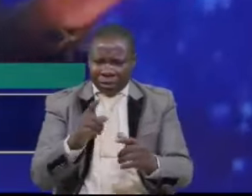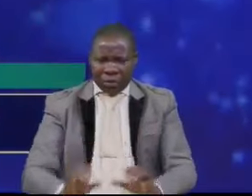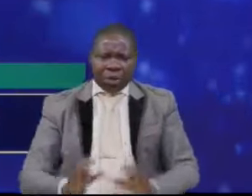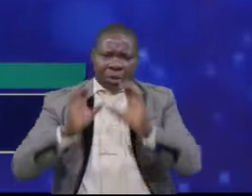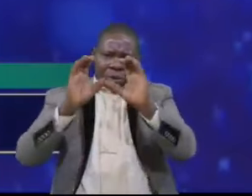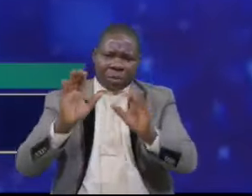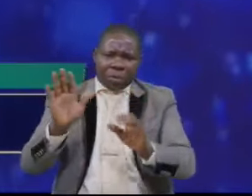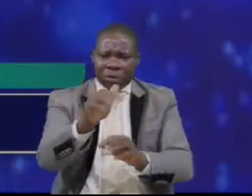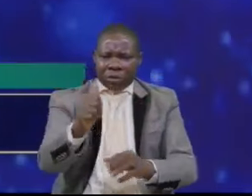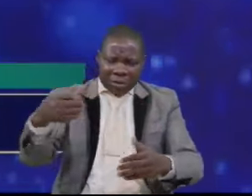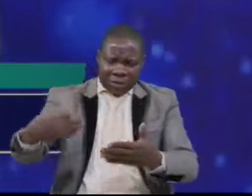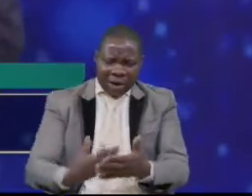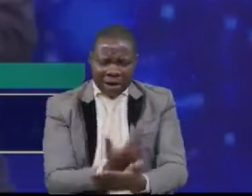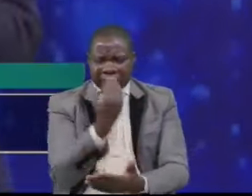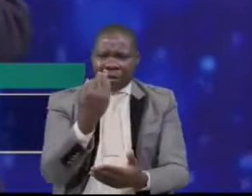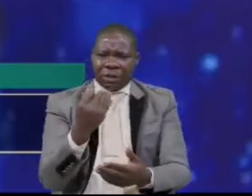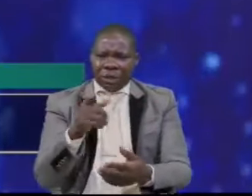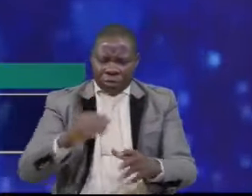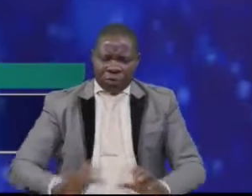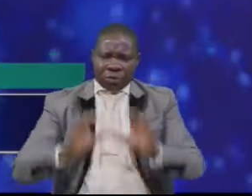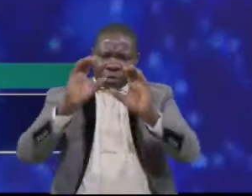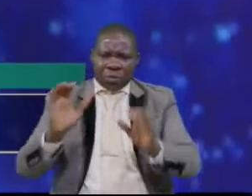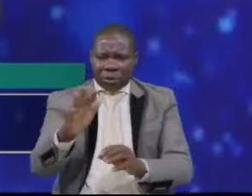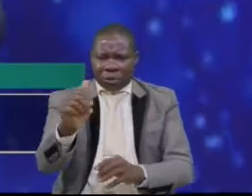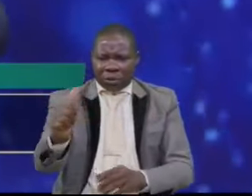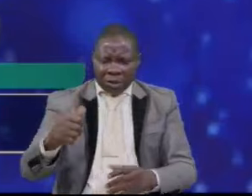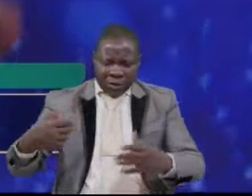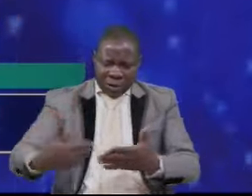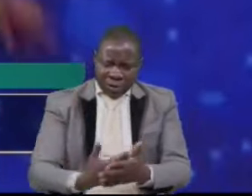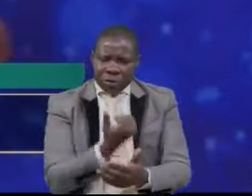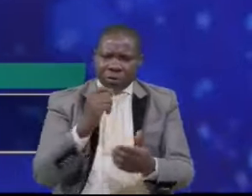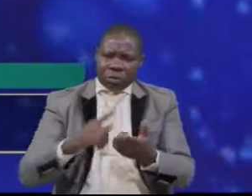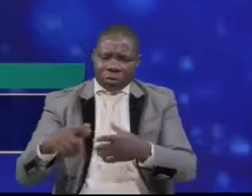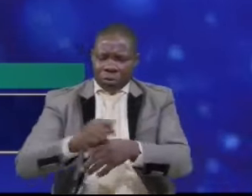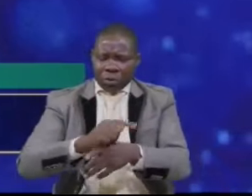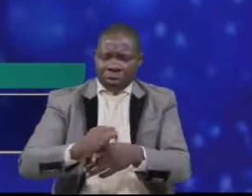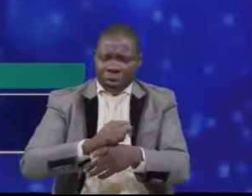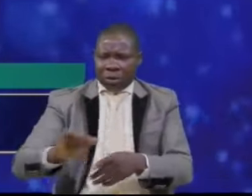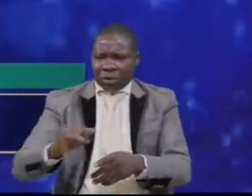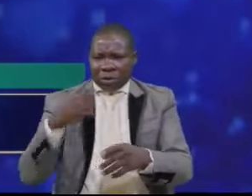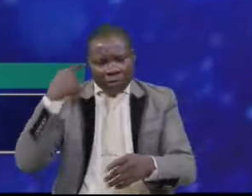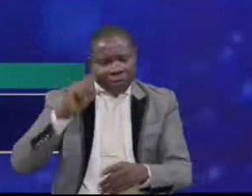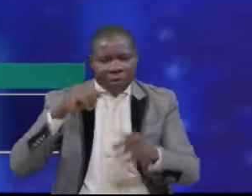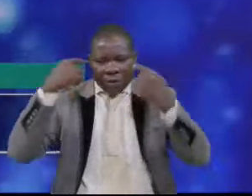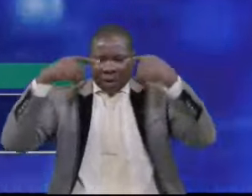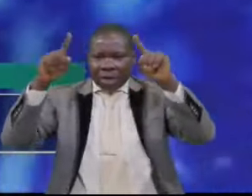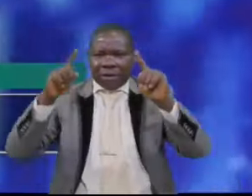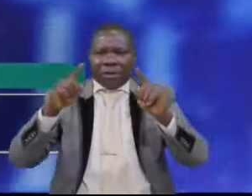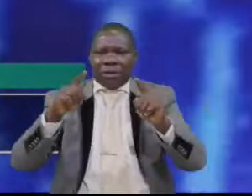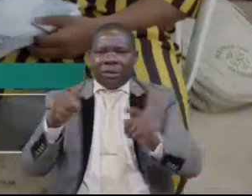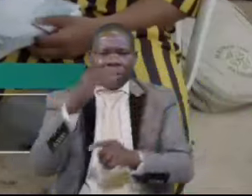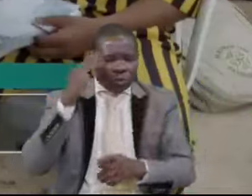Commit yourself anew to training for excellence. You'll excel